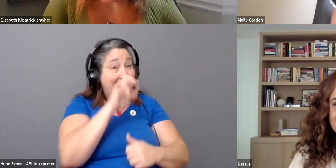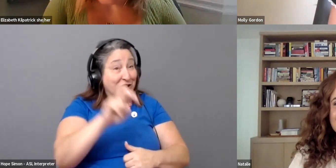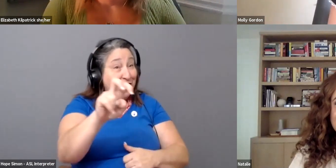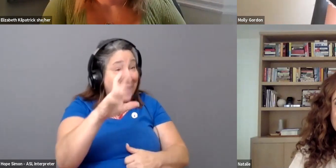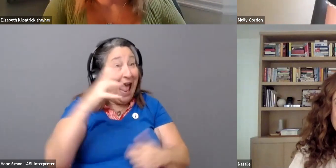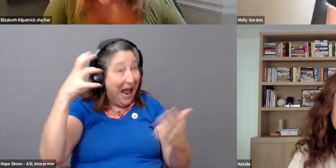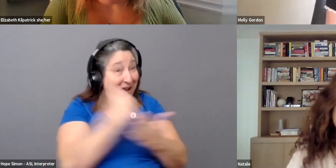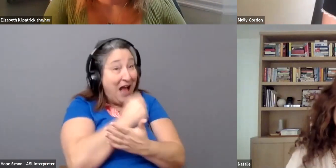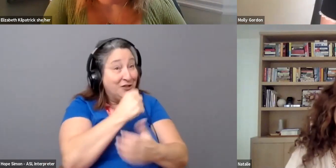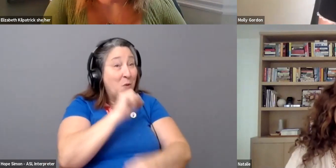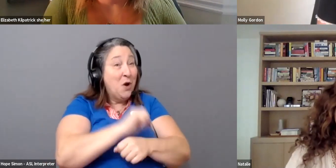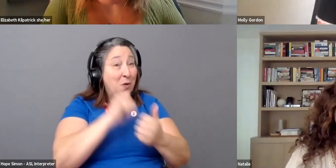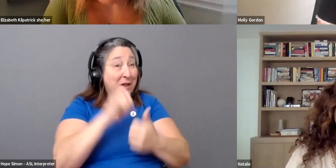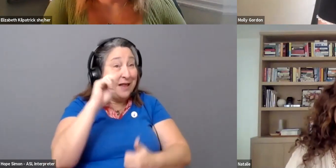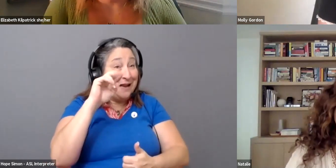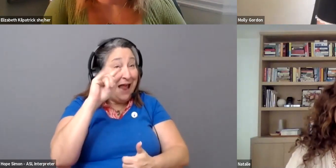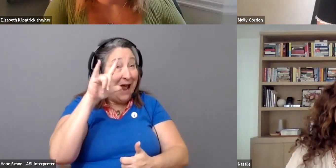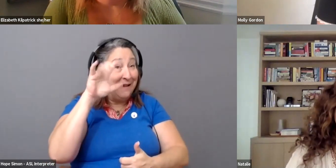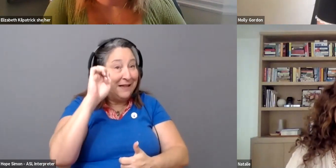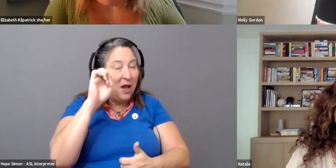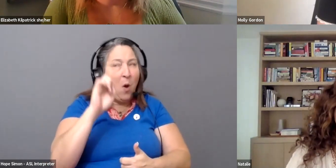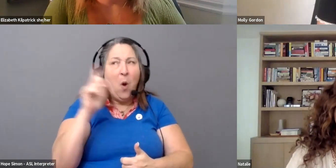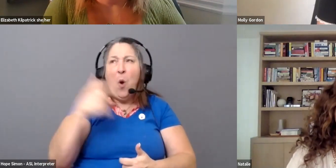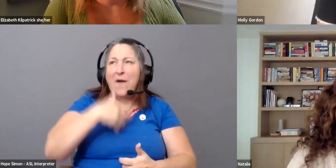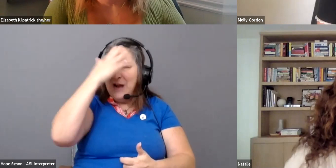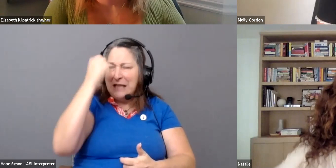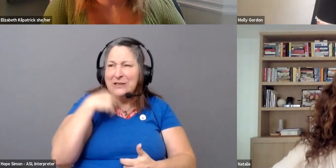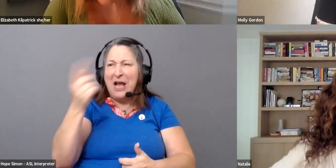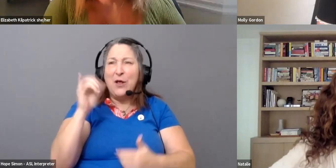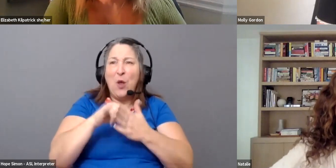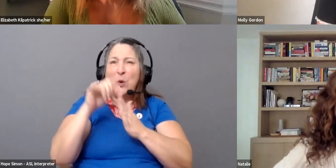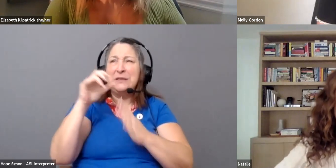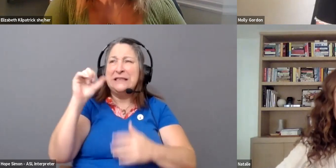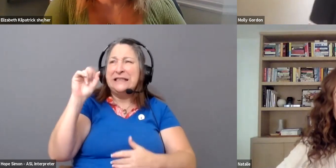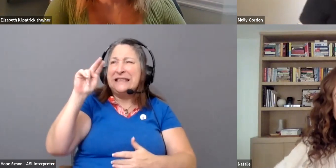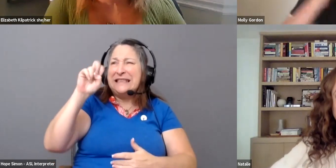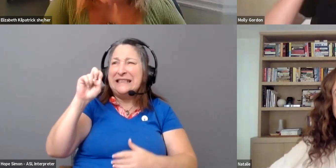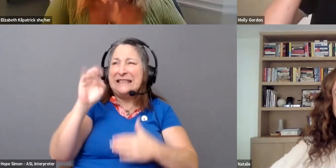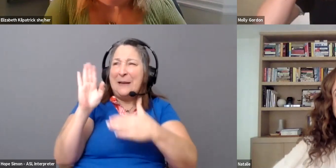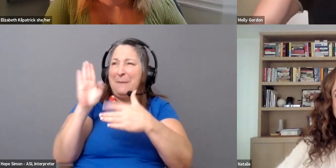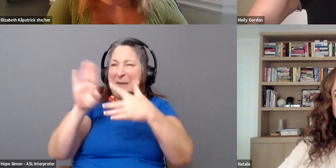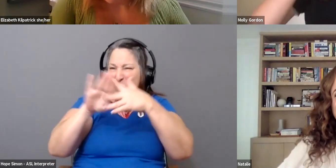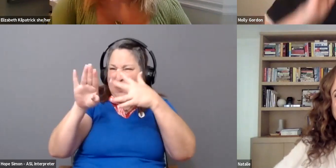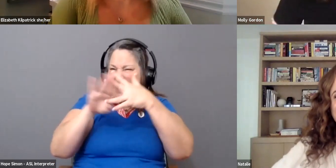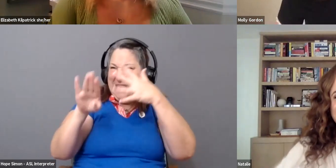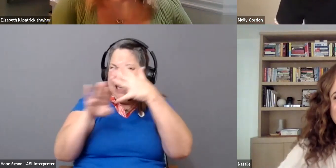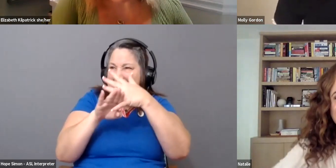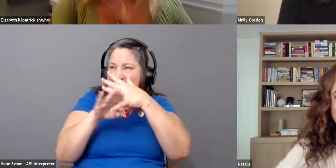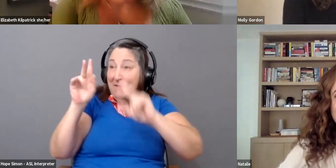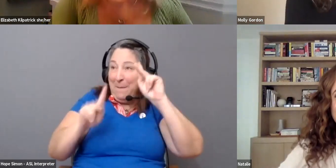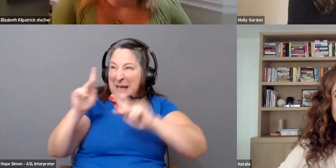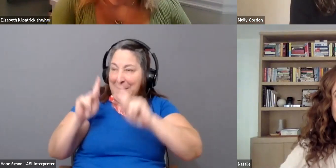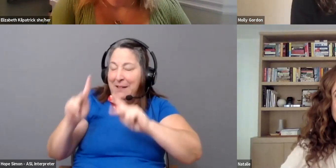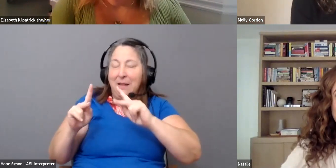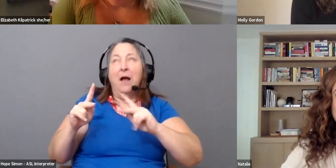And I forgot to mention how much I love the scenes in between of the people from from Broken Hearts Gallery.